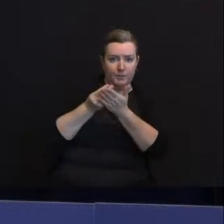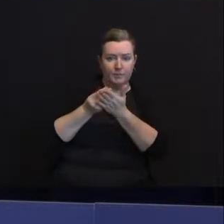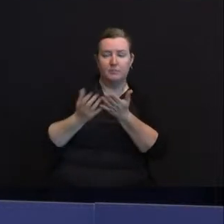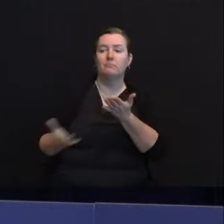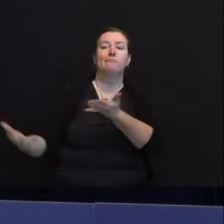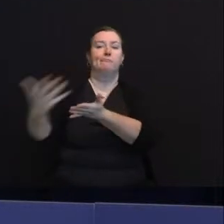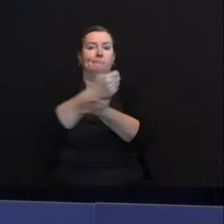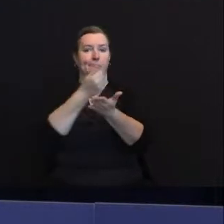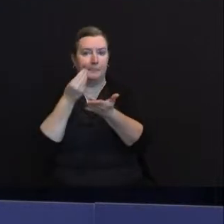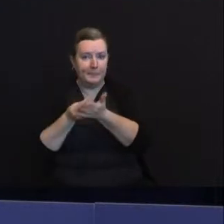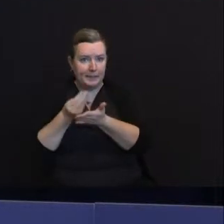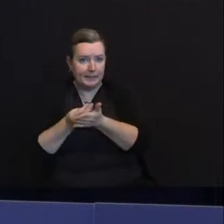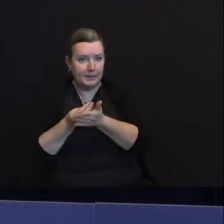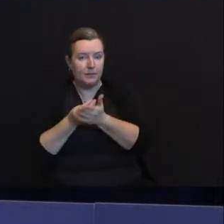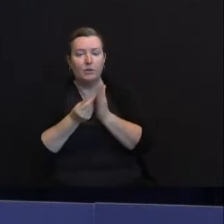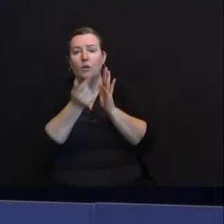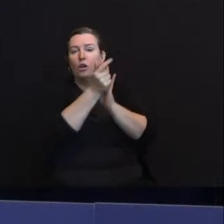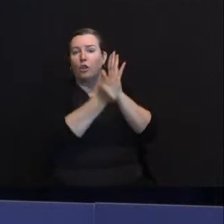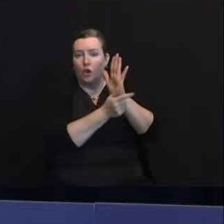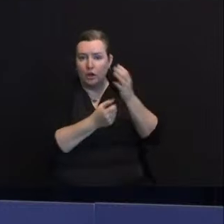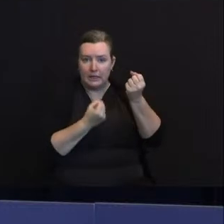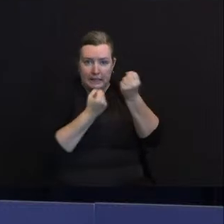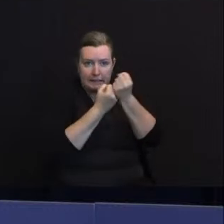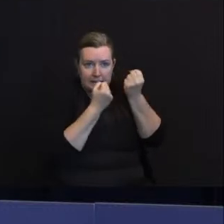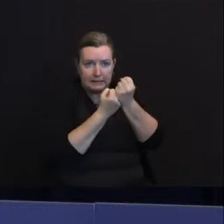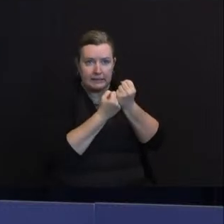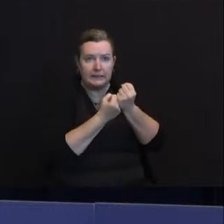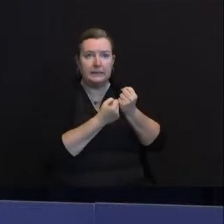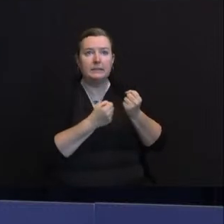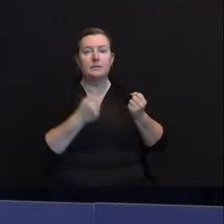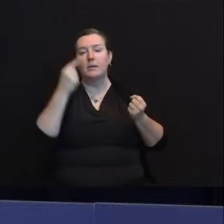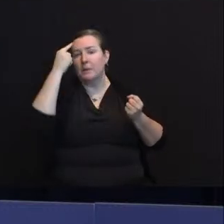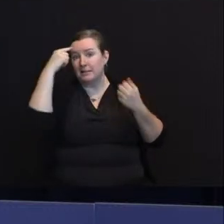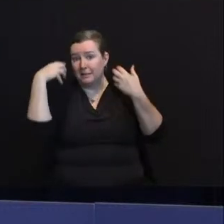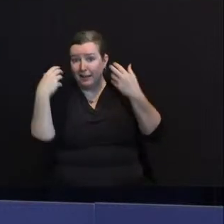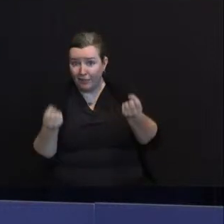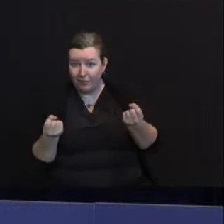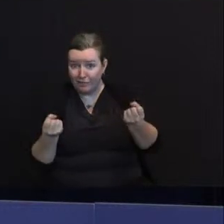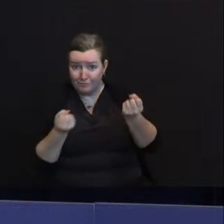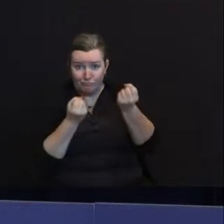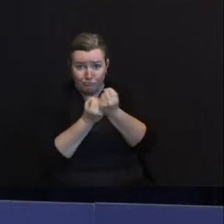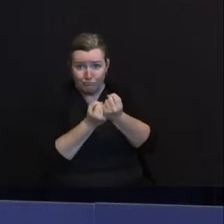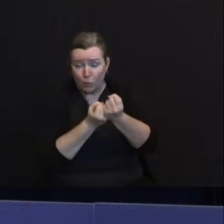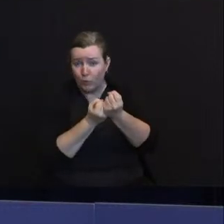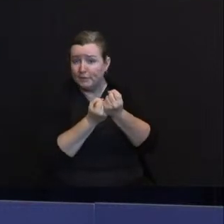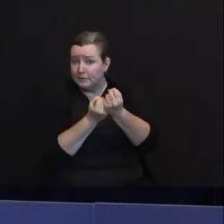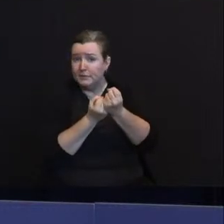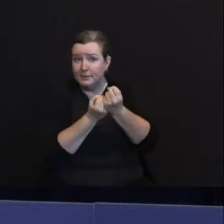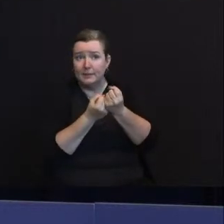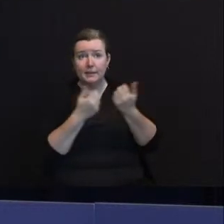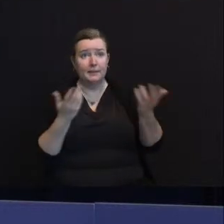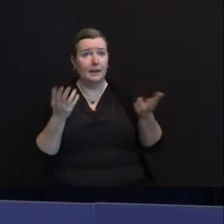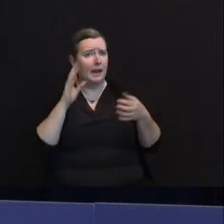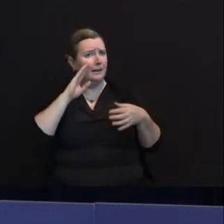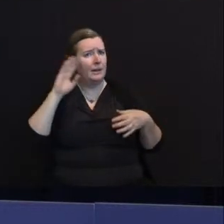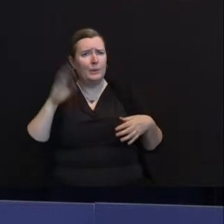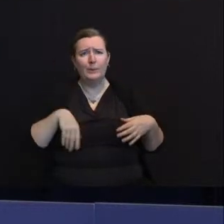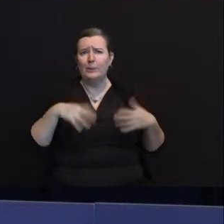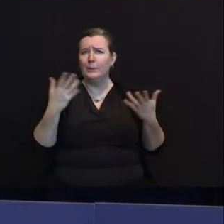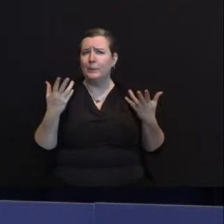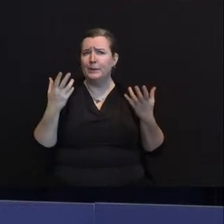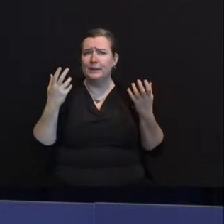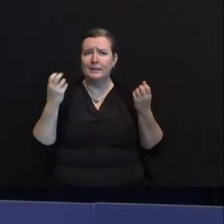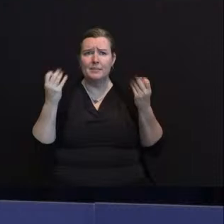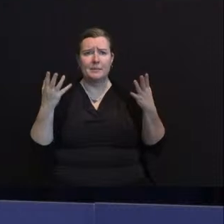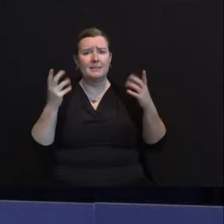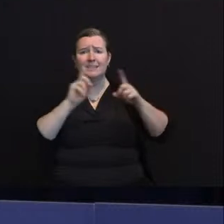insurance, legal aid, and mental health resources. Recognizing that there are many organizations with strong initiatives